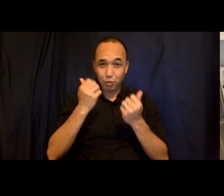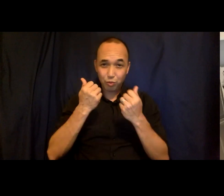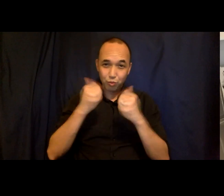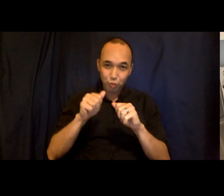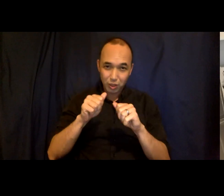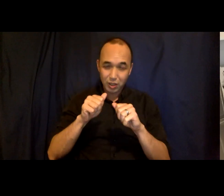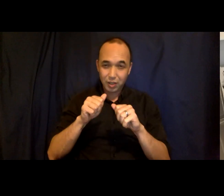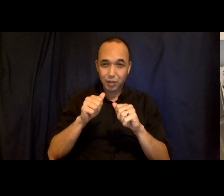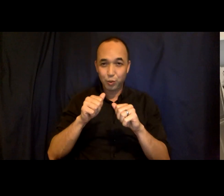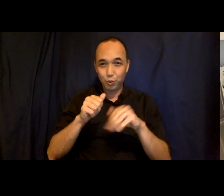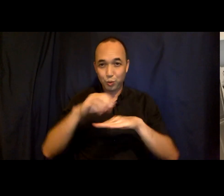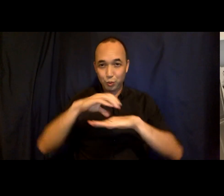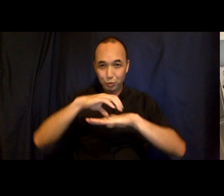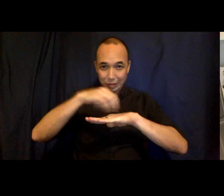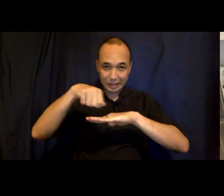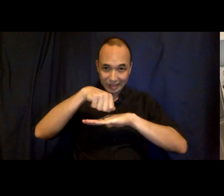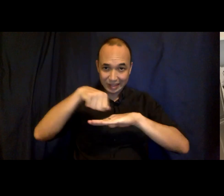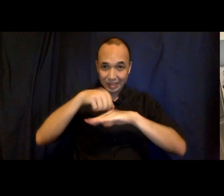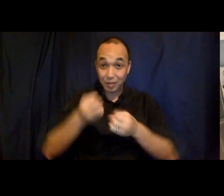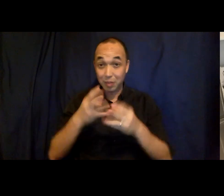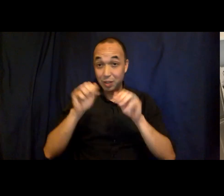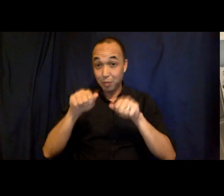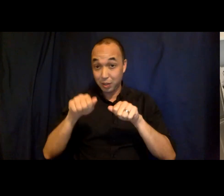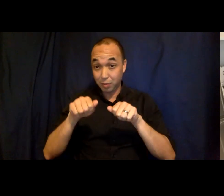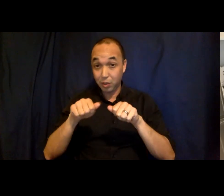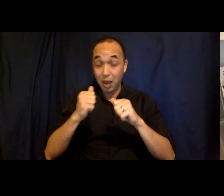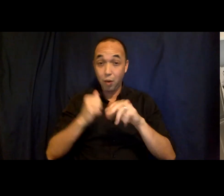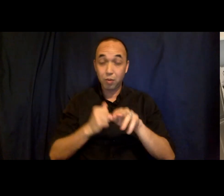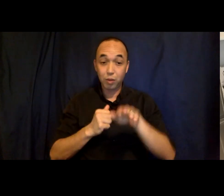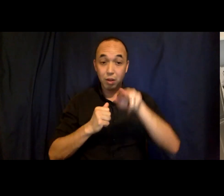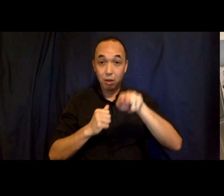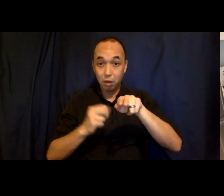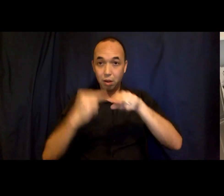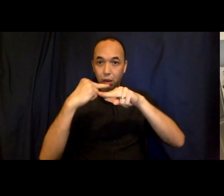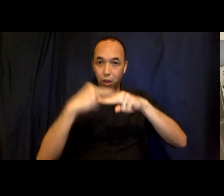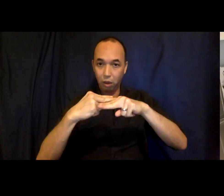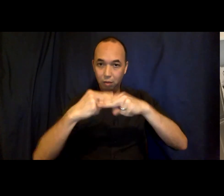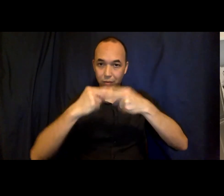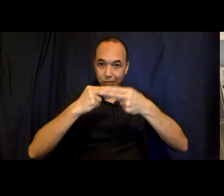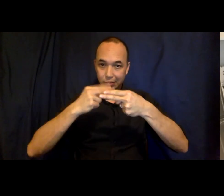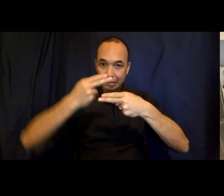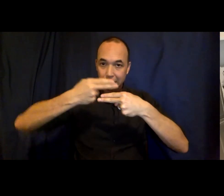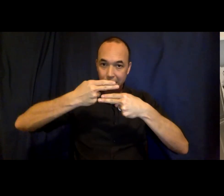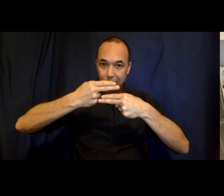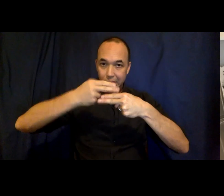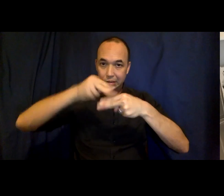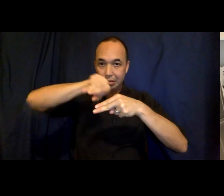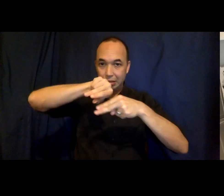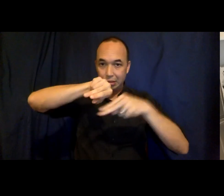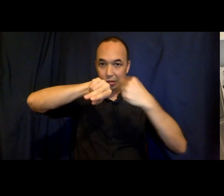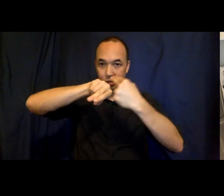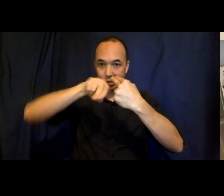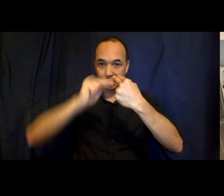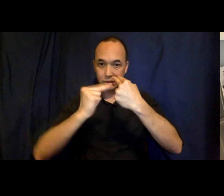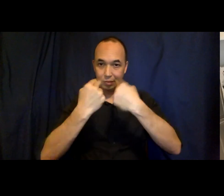this as possible by being really clever with my shaping here. All right, so I'm